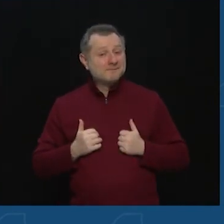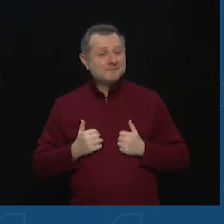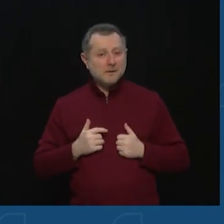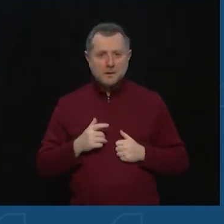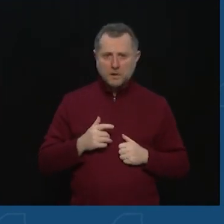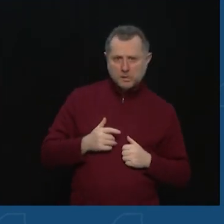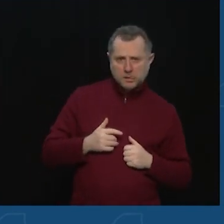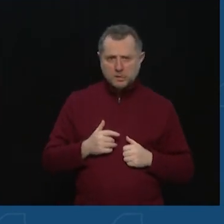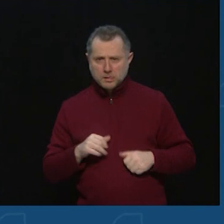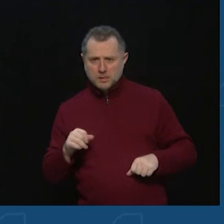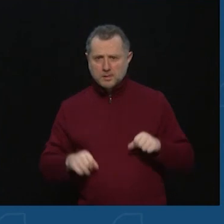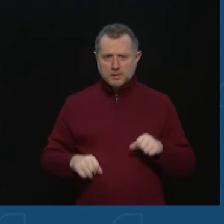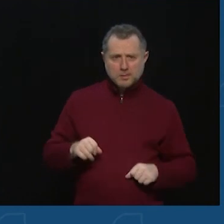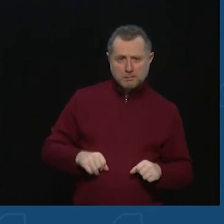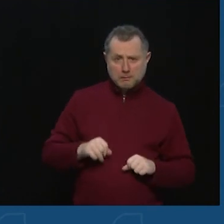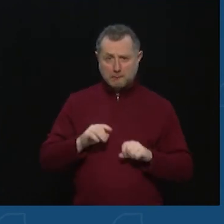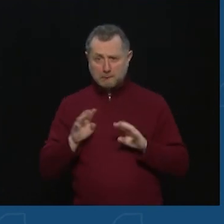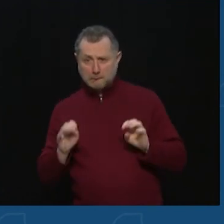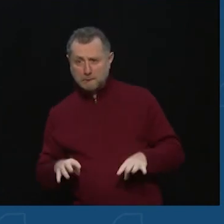day will bring.